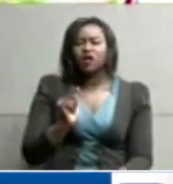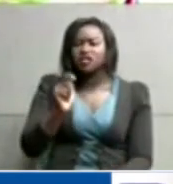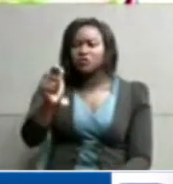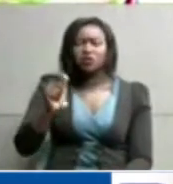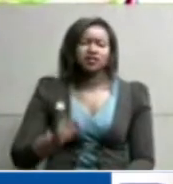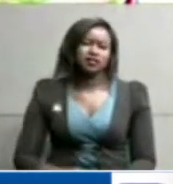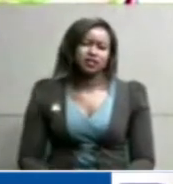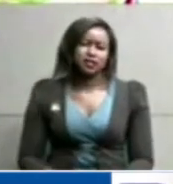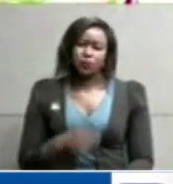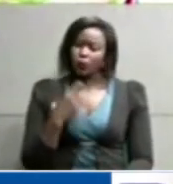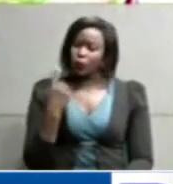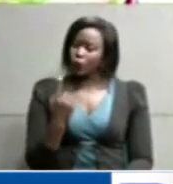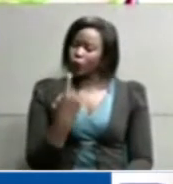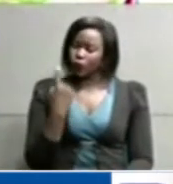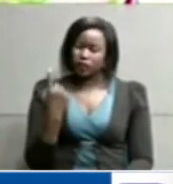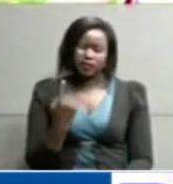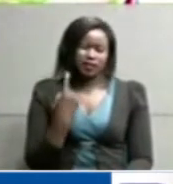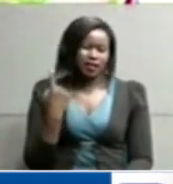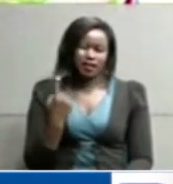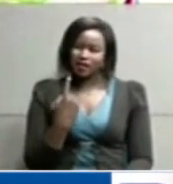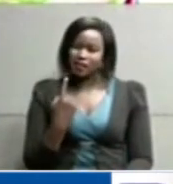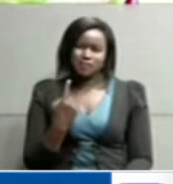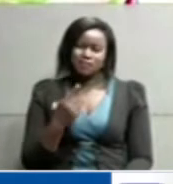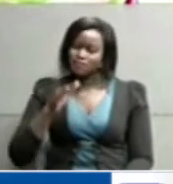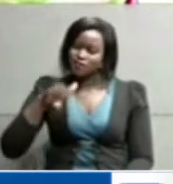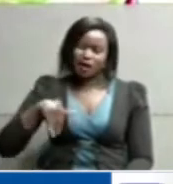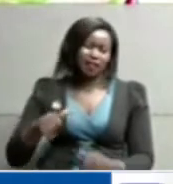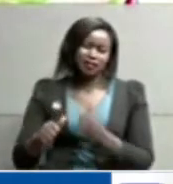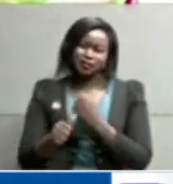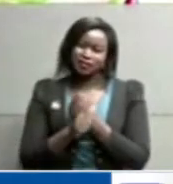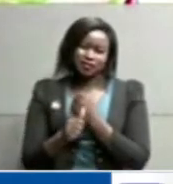That is the only remaining danger.